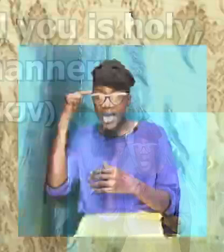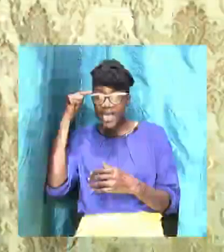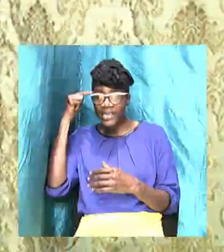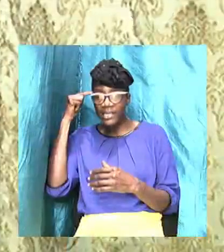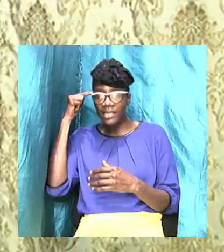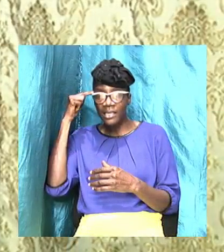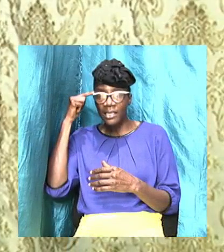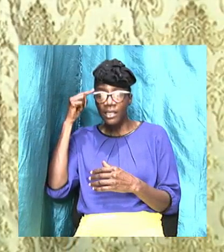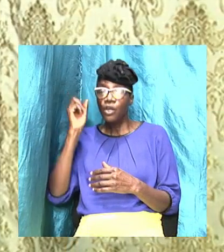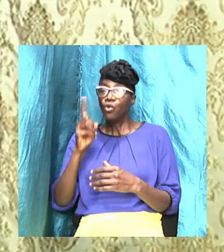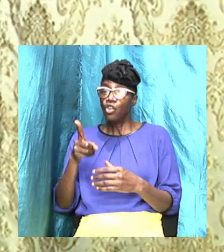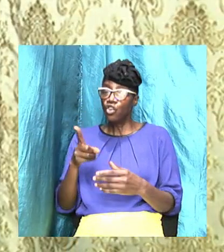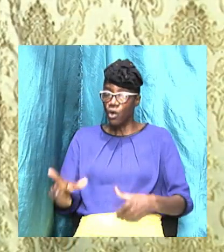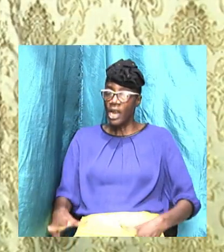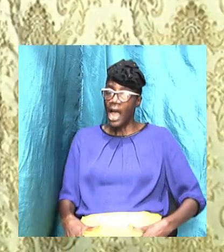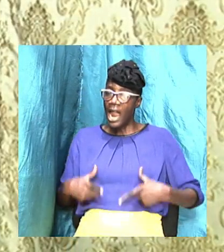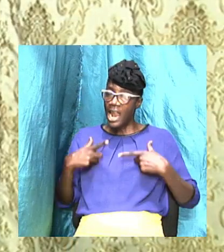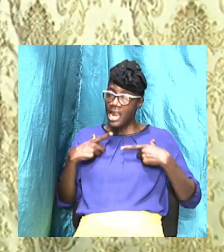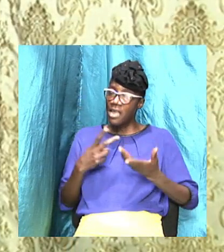that we should live holy.